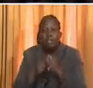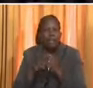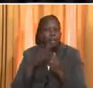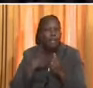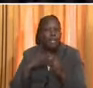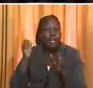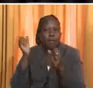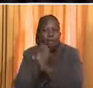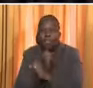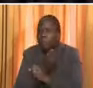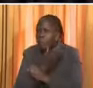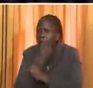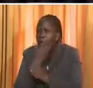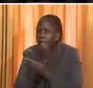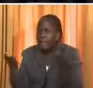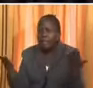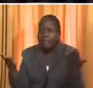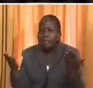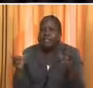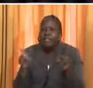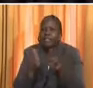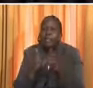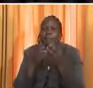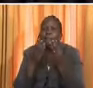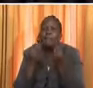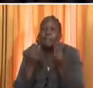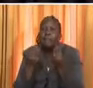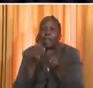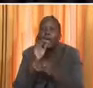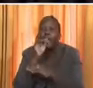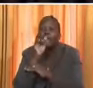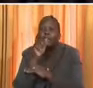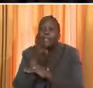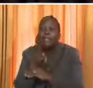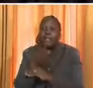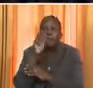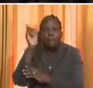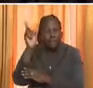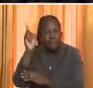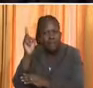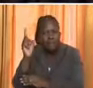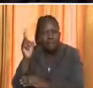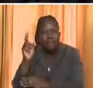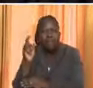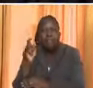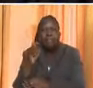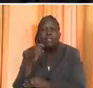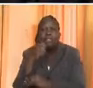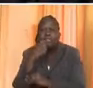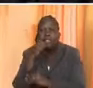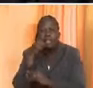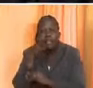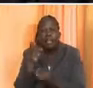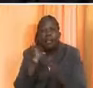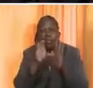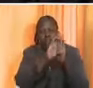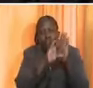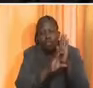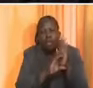could be breached by simply asking the President to stay on his lane of constitutional amendment